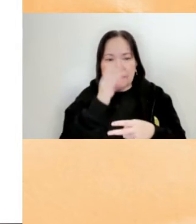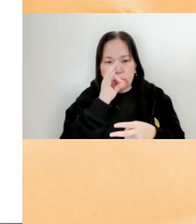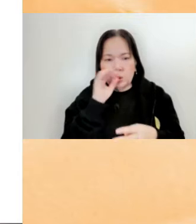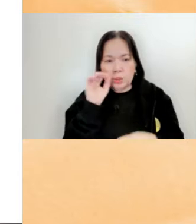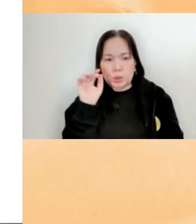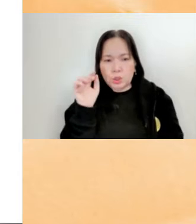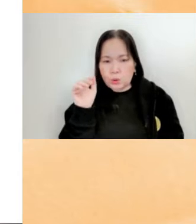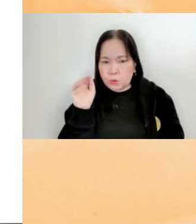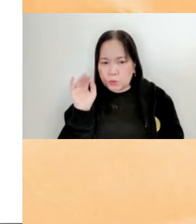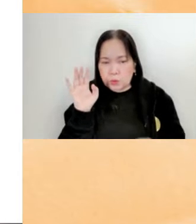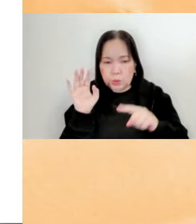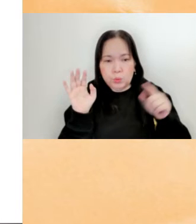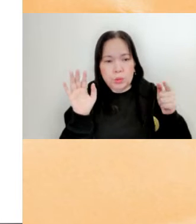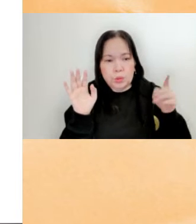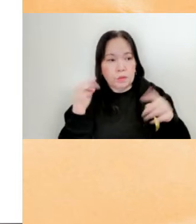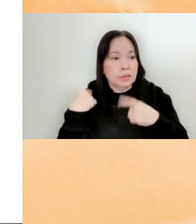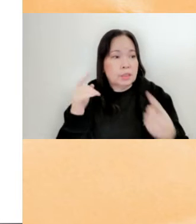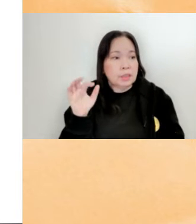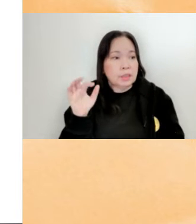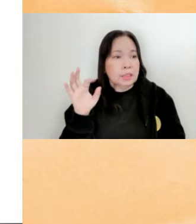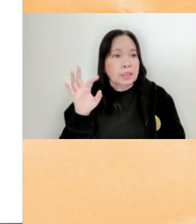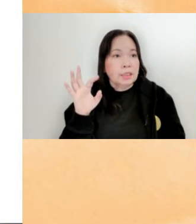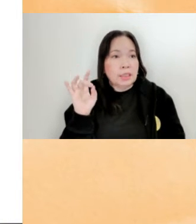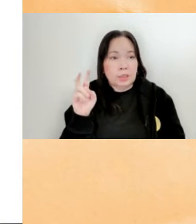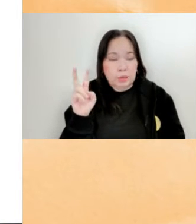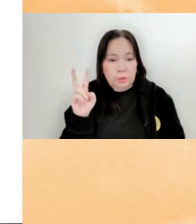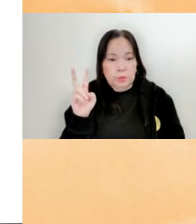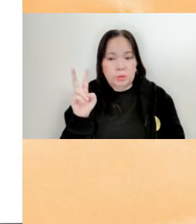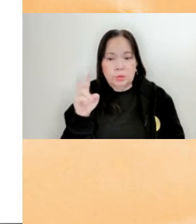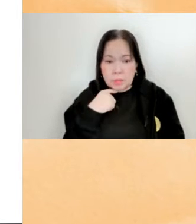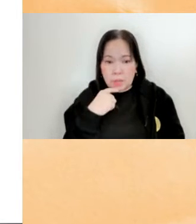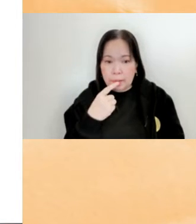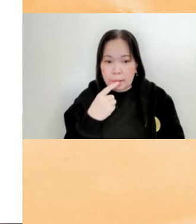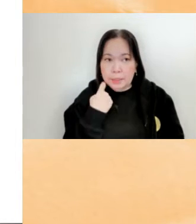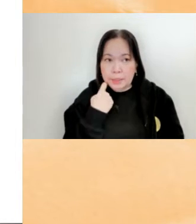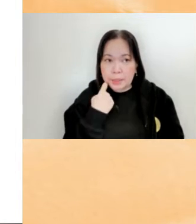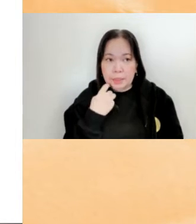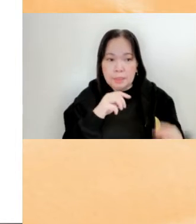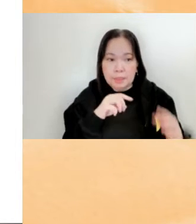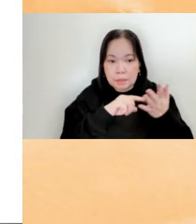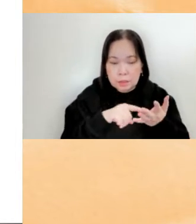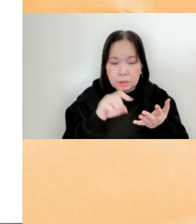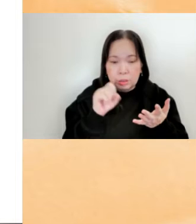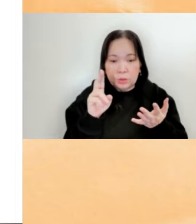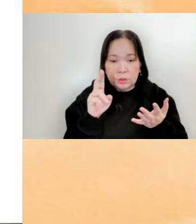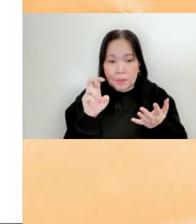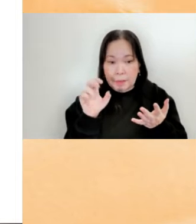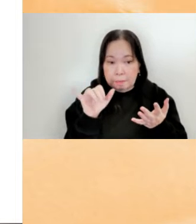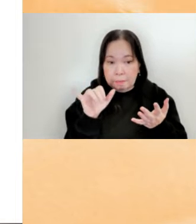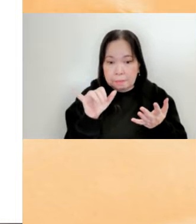15 to 24 since 1982 shows that in the recent surveys, the